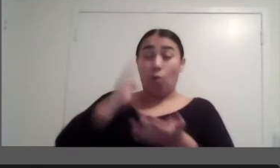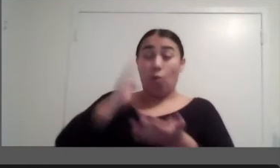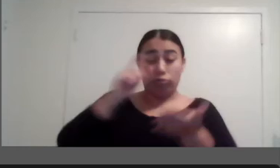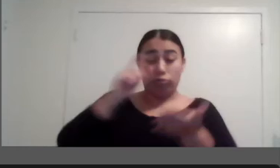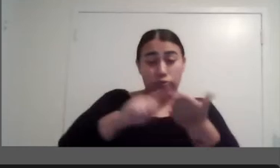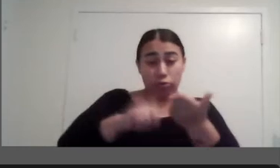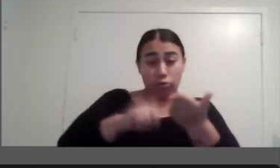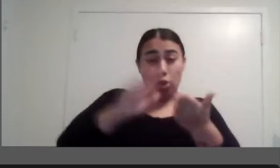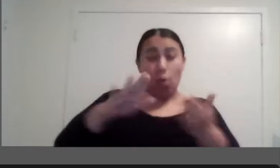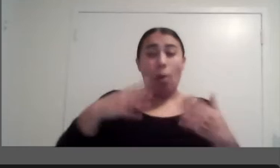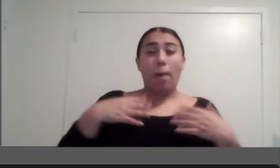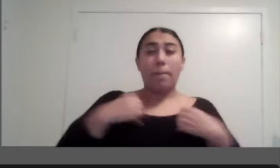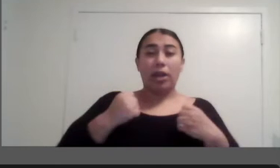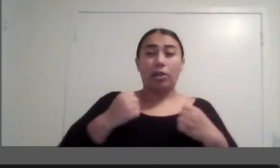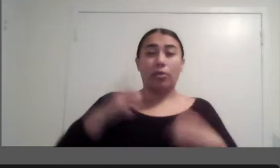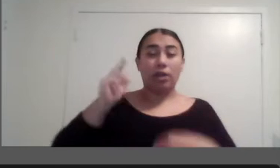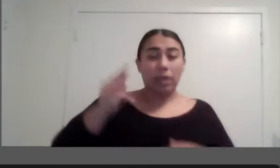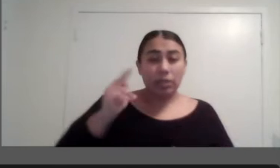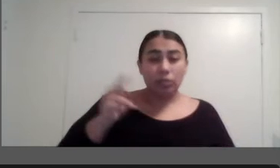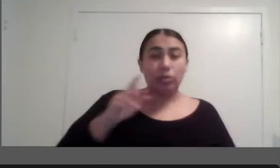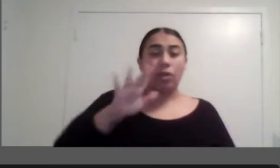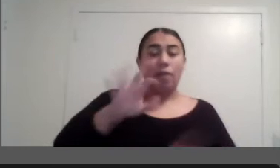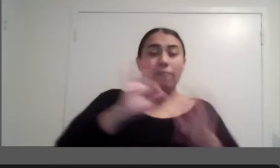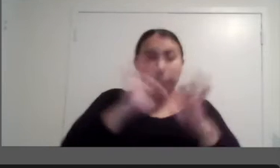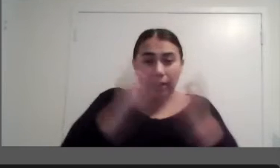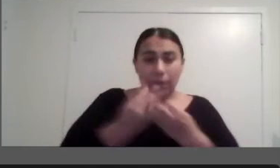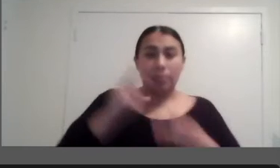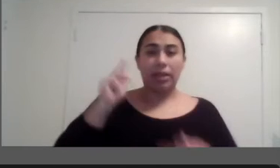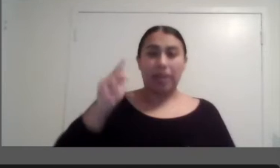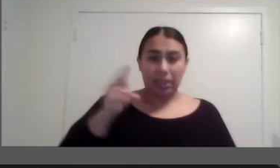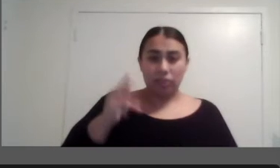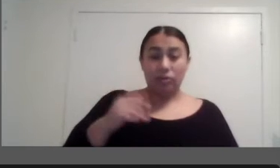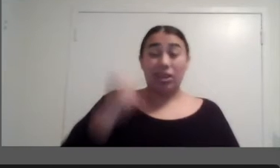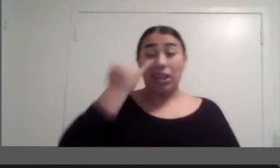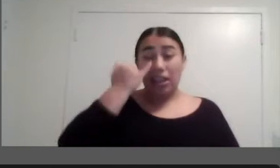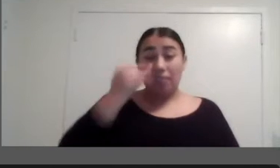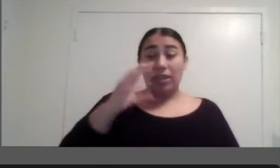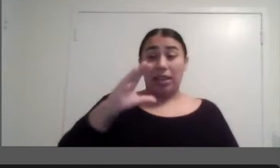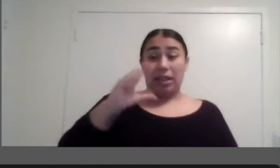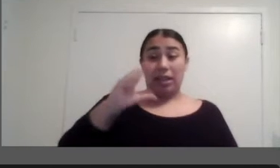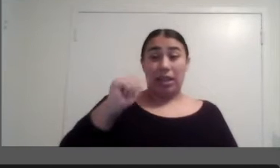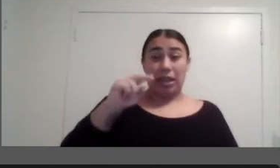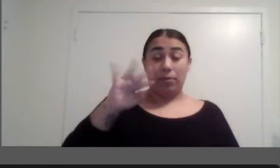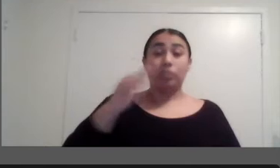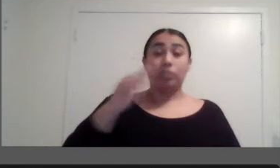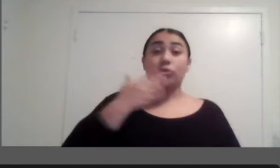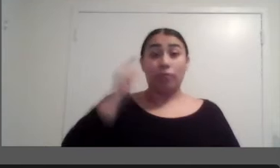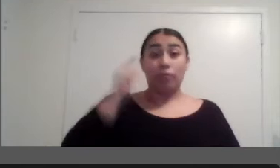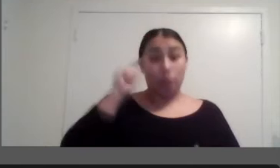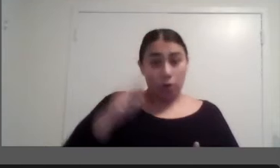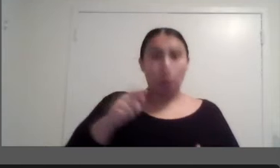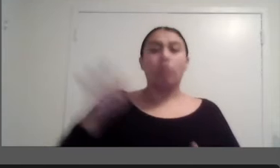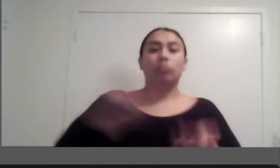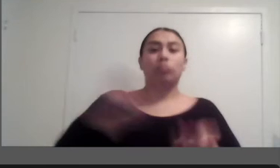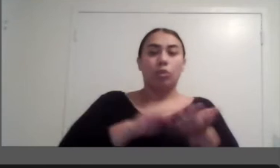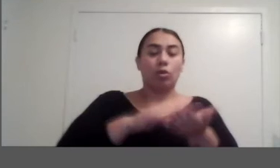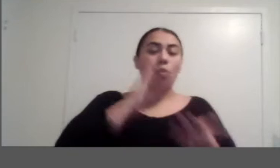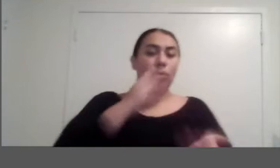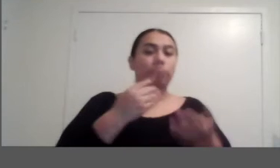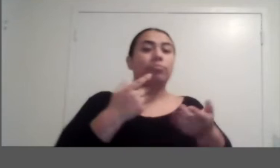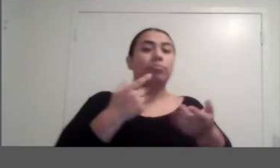history, medications, the type of symptoms you have, the severity, these can greatly impact the effect of cannabis on a